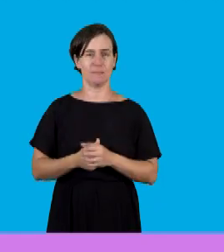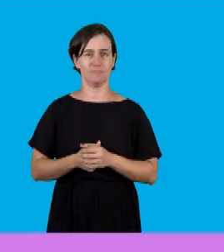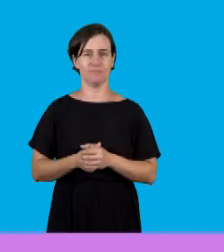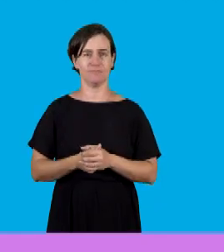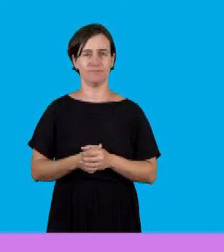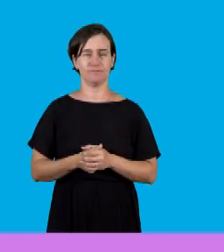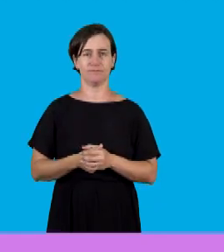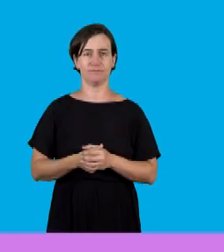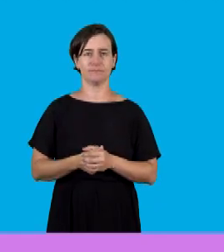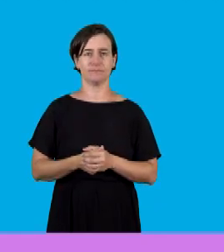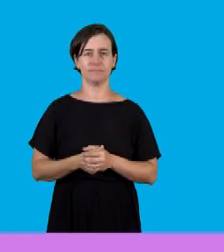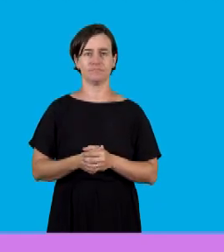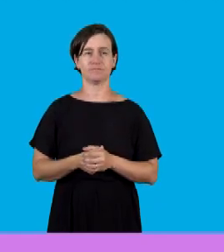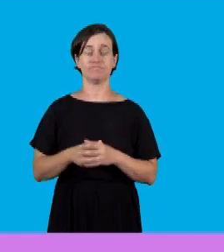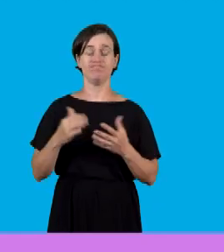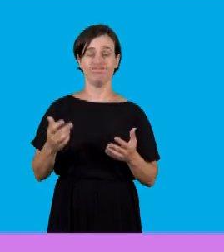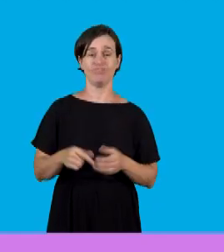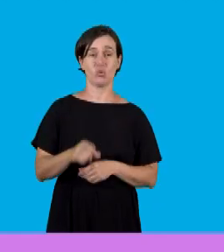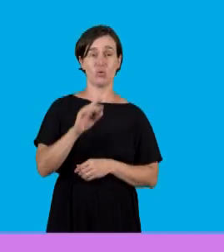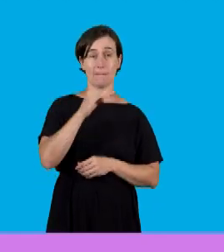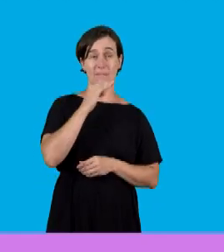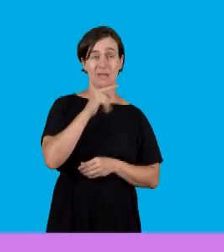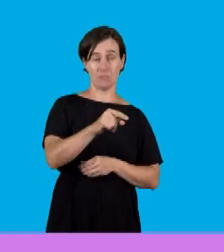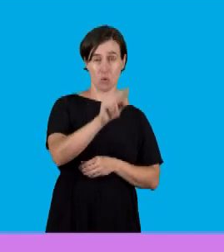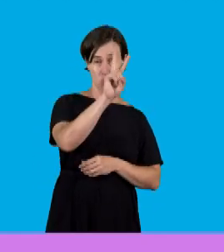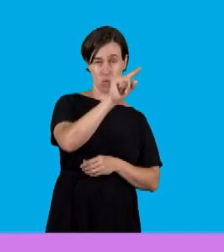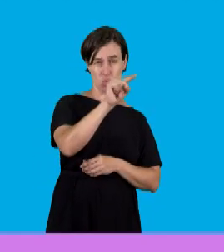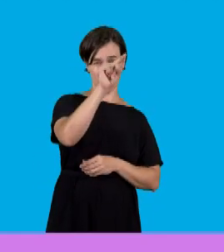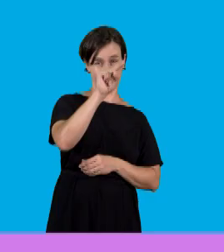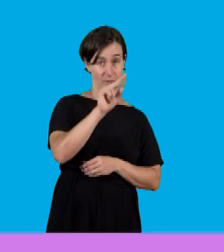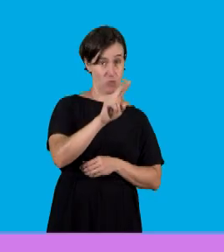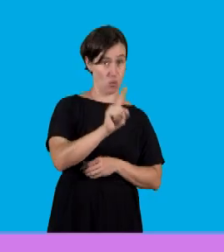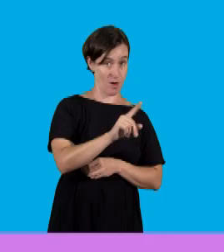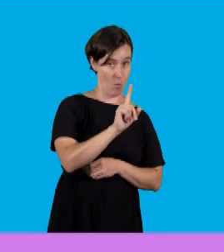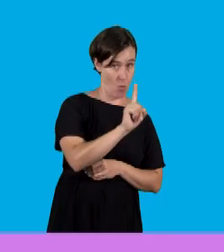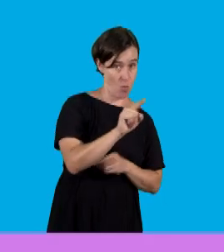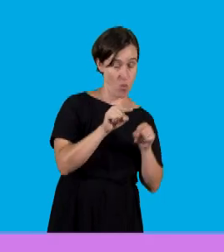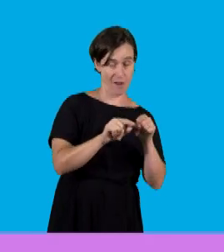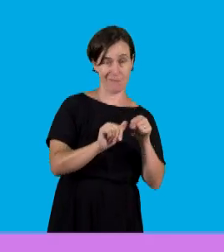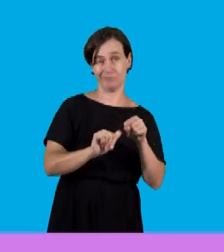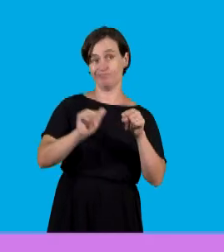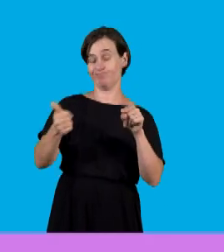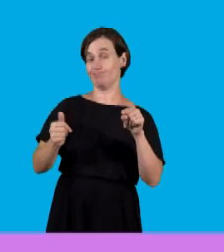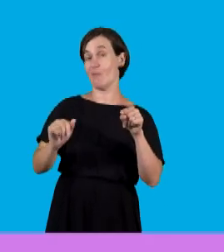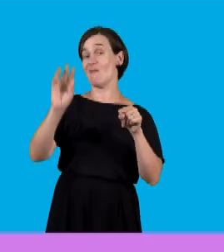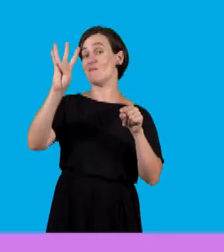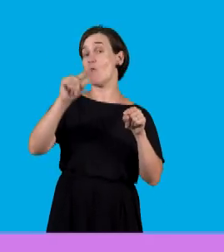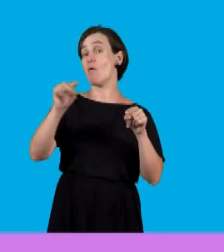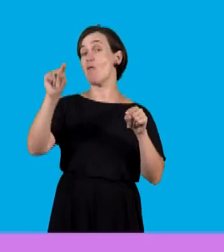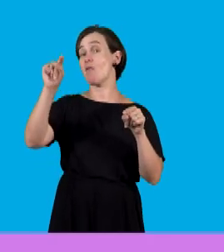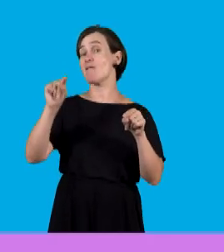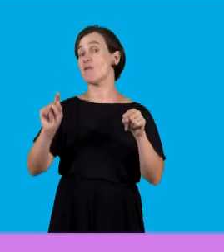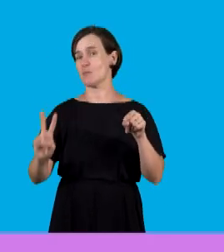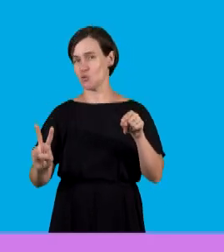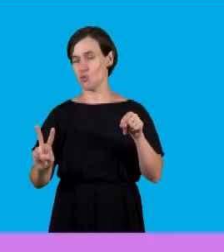answer in the form of 1:2 something. Let's do that. When we say 2 divided by 2, what do we get? We get 1:2 something. Then we